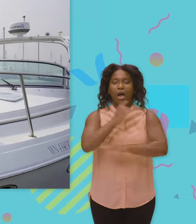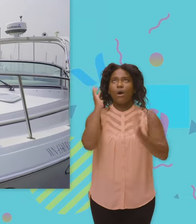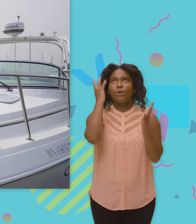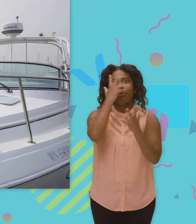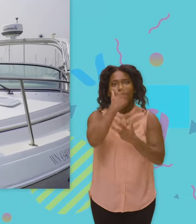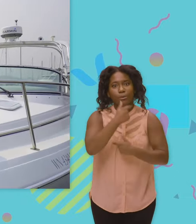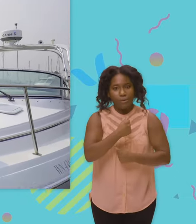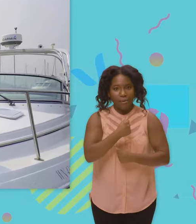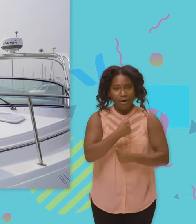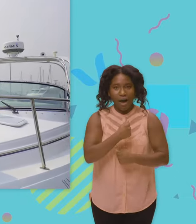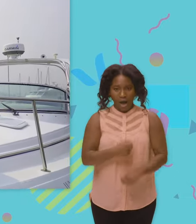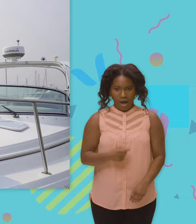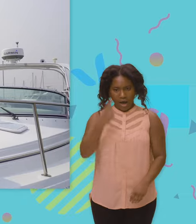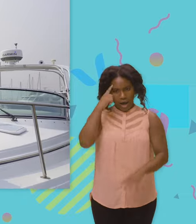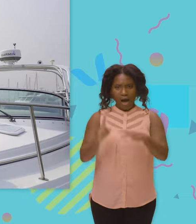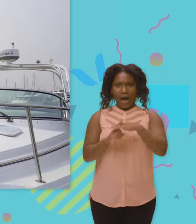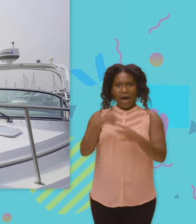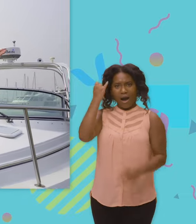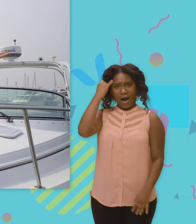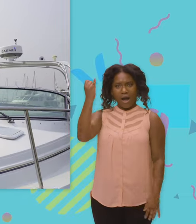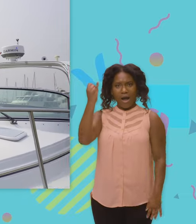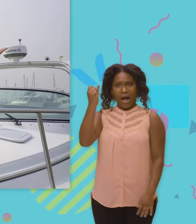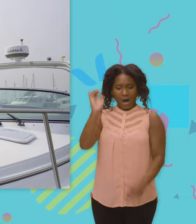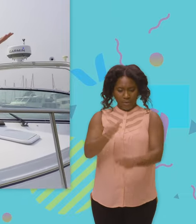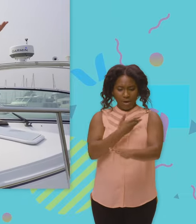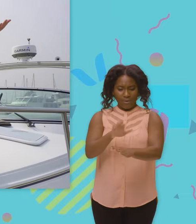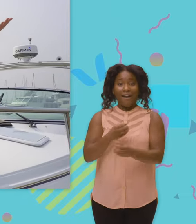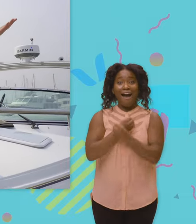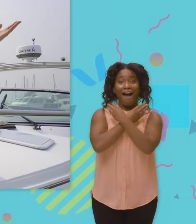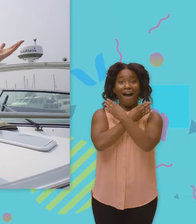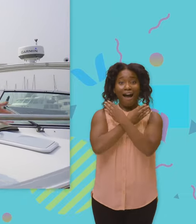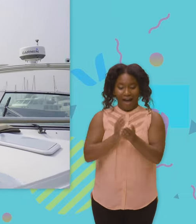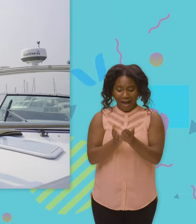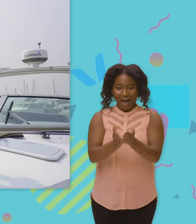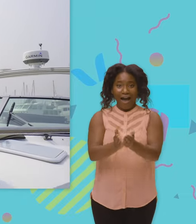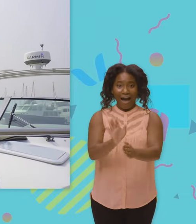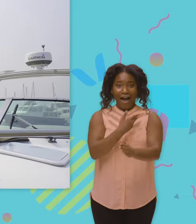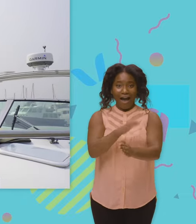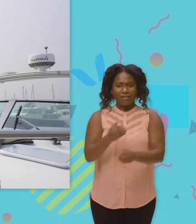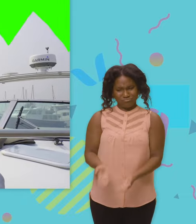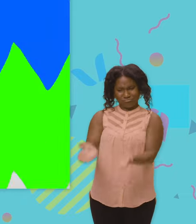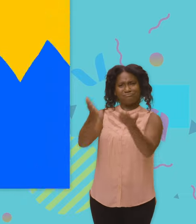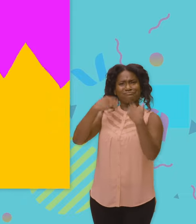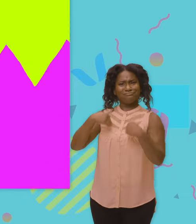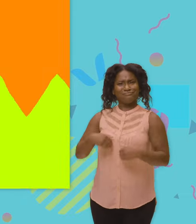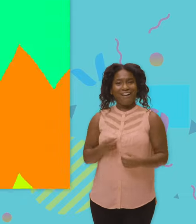Hey, I have an idea. Why don't we sing the Blippi boat song?